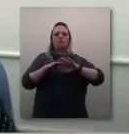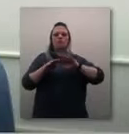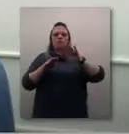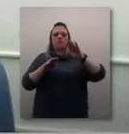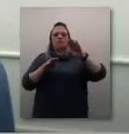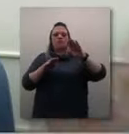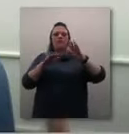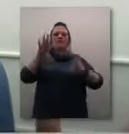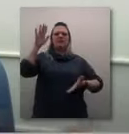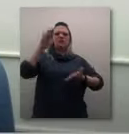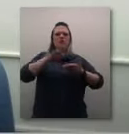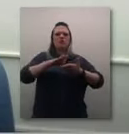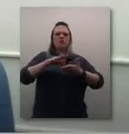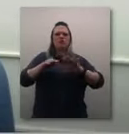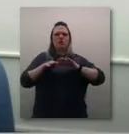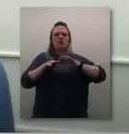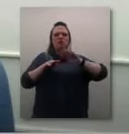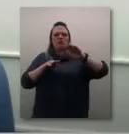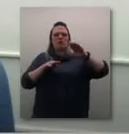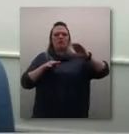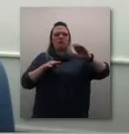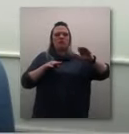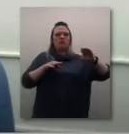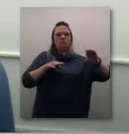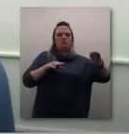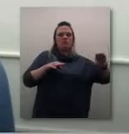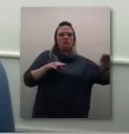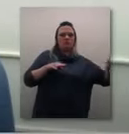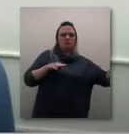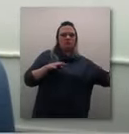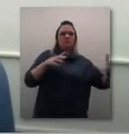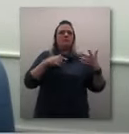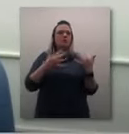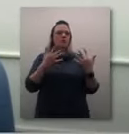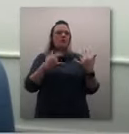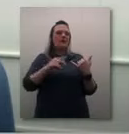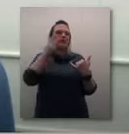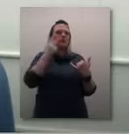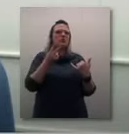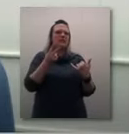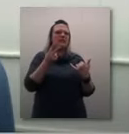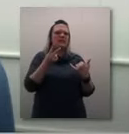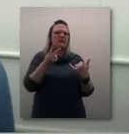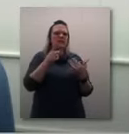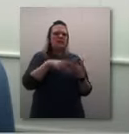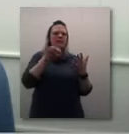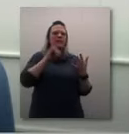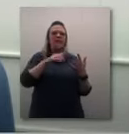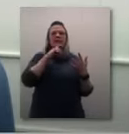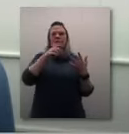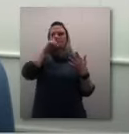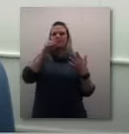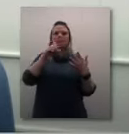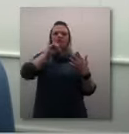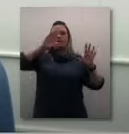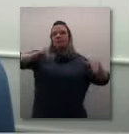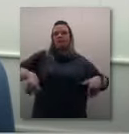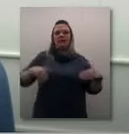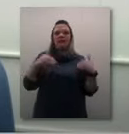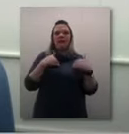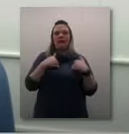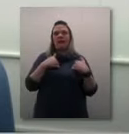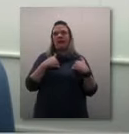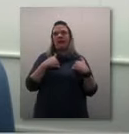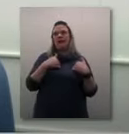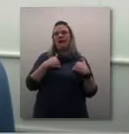be smushed, and spread out. So we're waiting to see what that is. So really, Because we have not had this